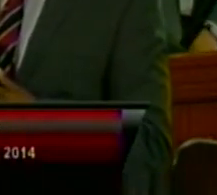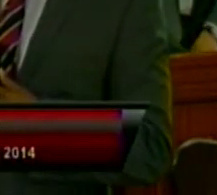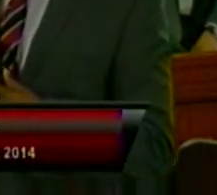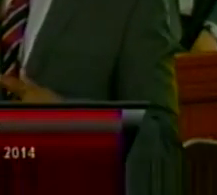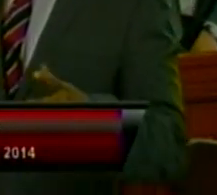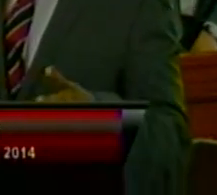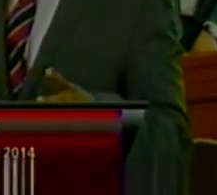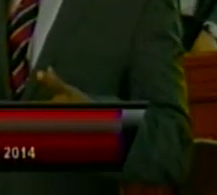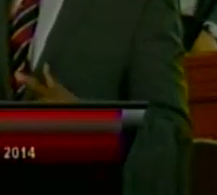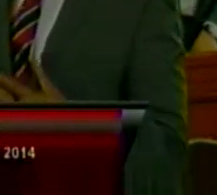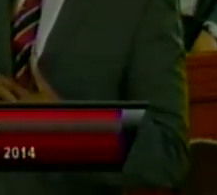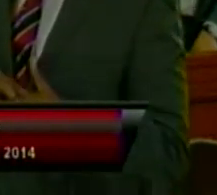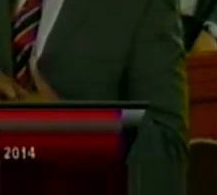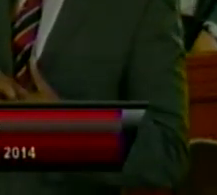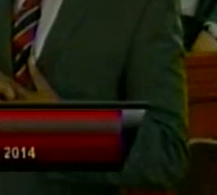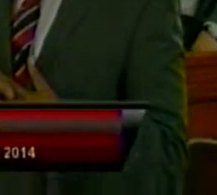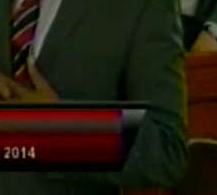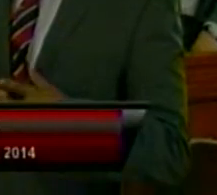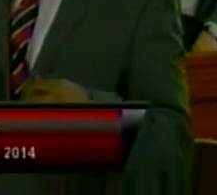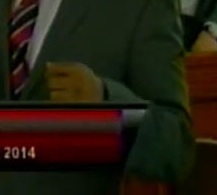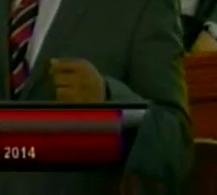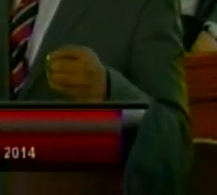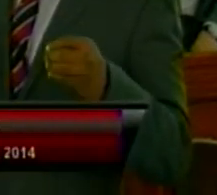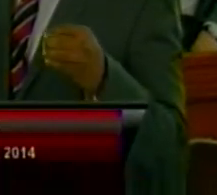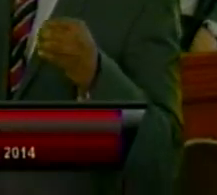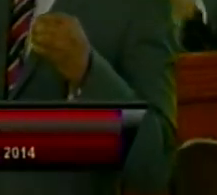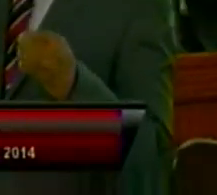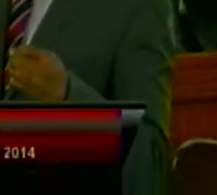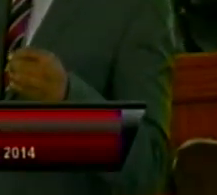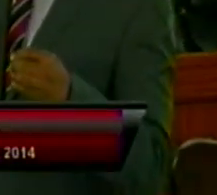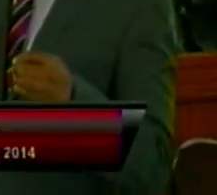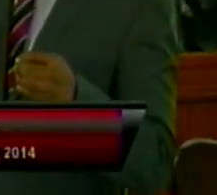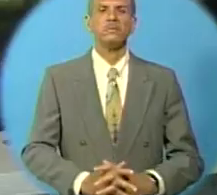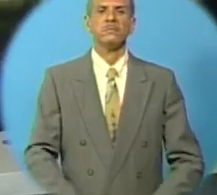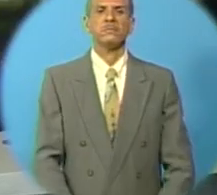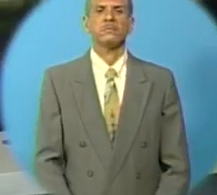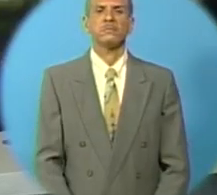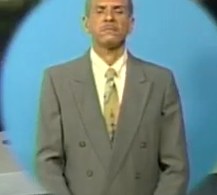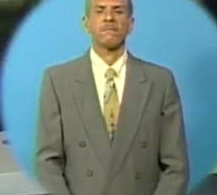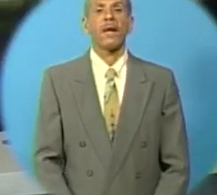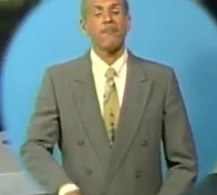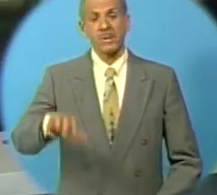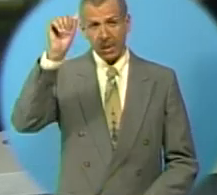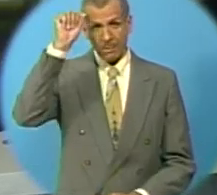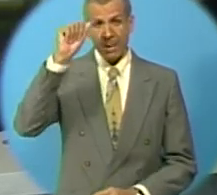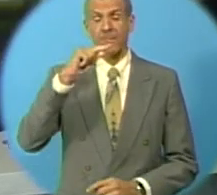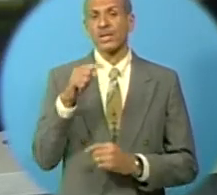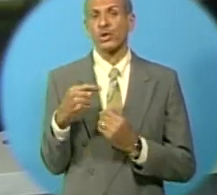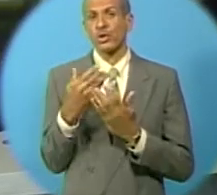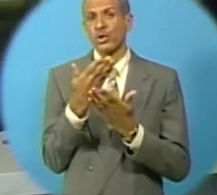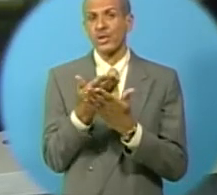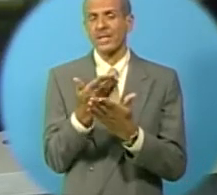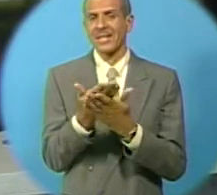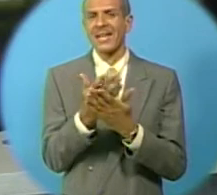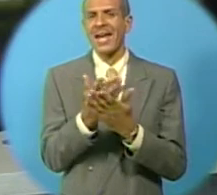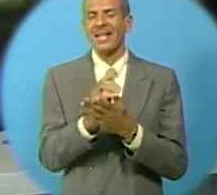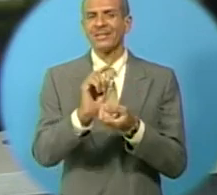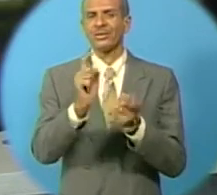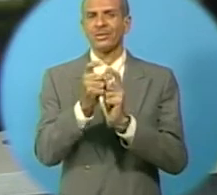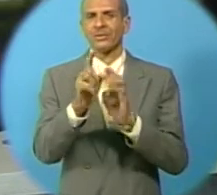necessary to develop new attractions, and the amendment is too narrow. Mr. Abrams suggests the amendments to